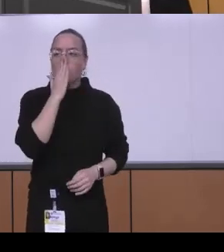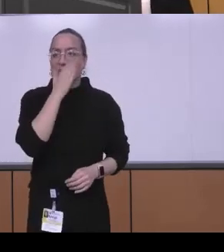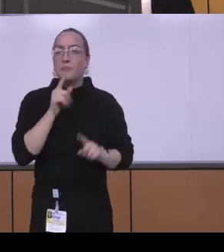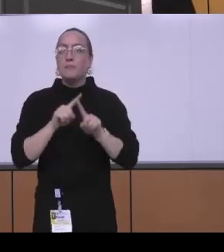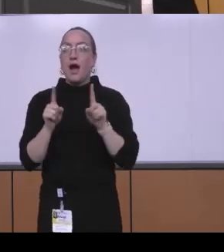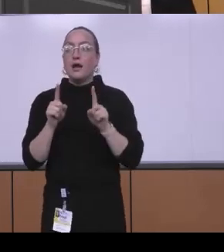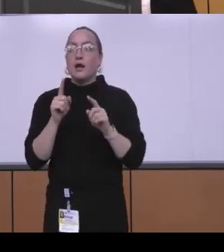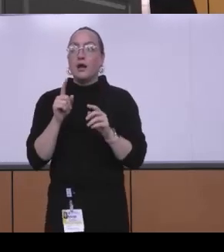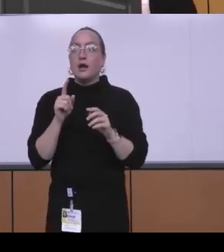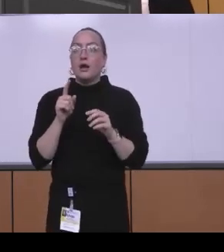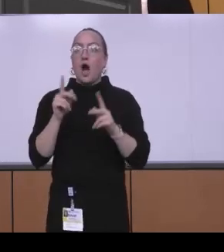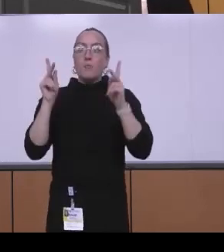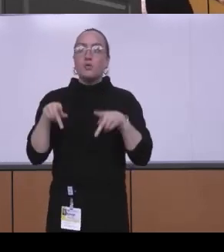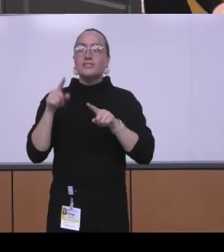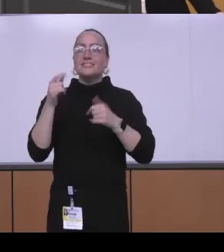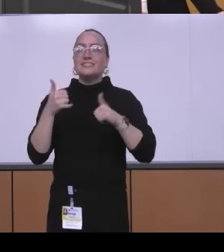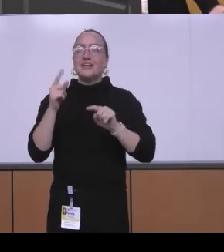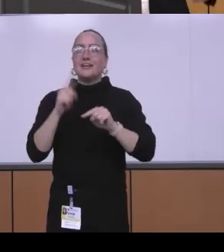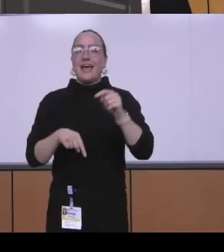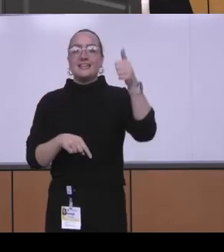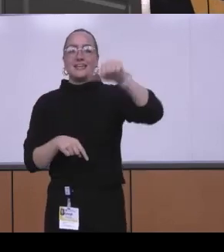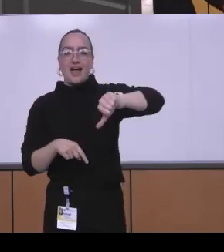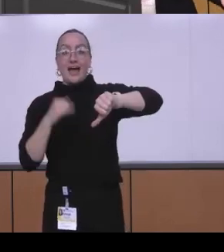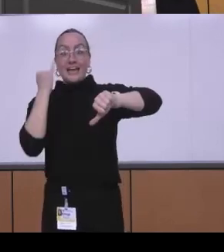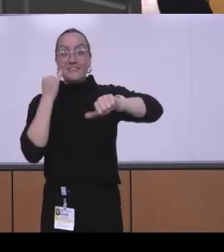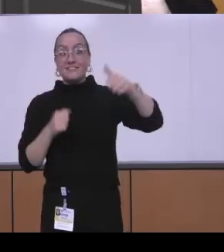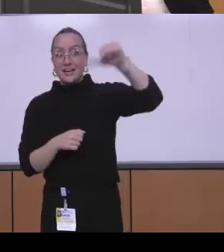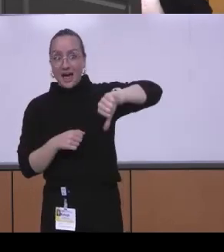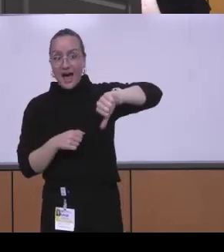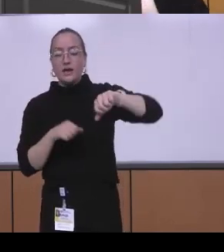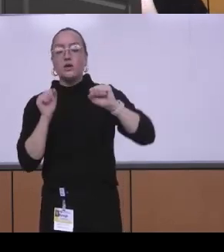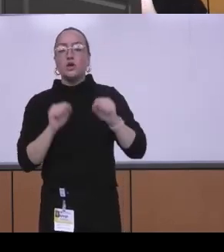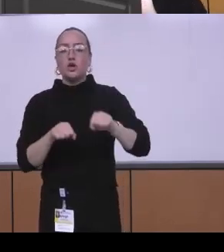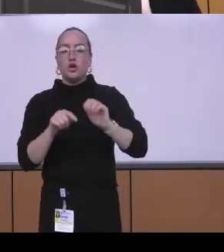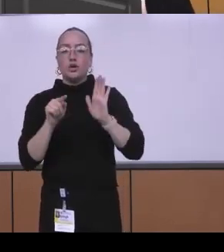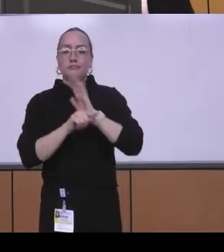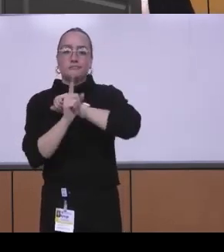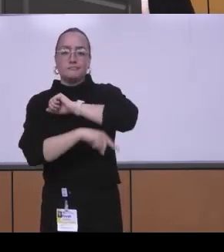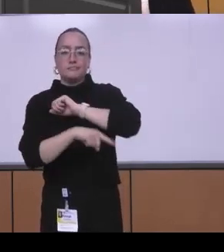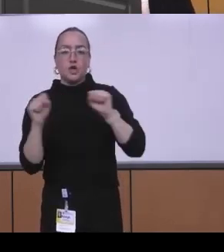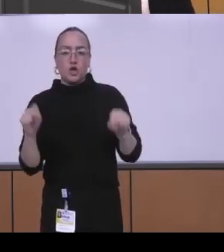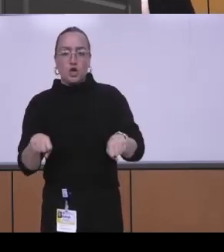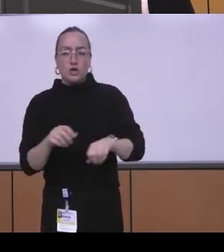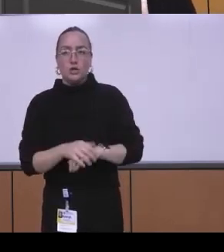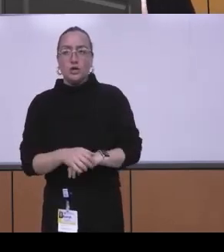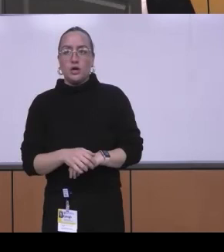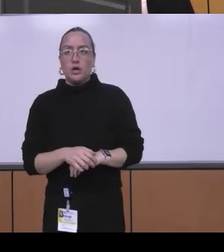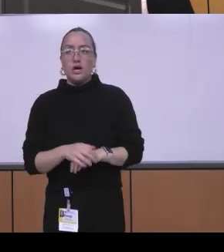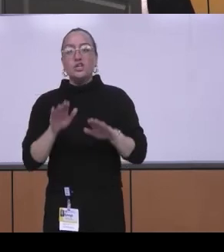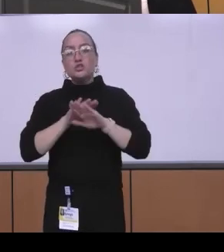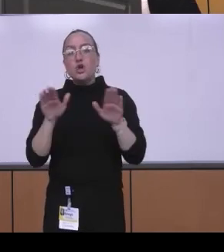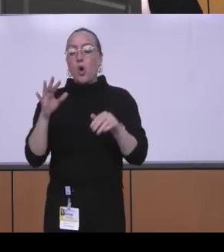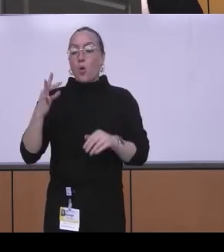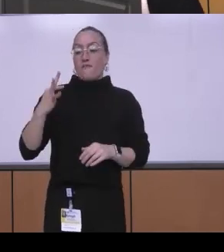can't decline them, because there will be repercussions that could be devastating. And I think there is no voluntary